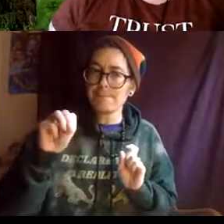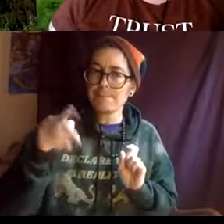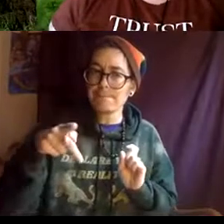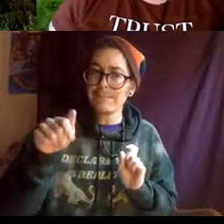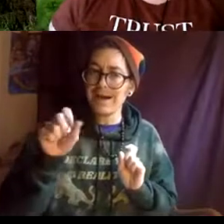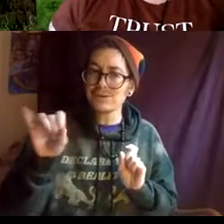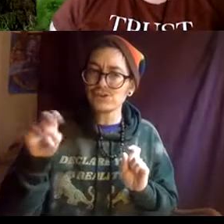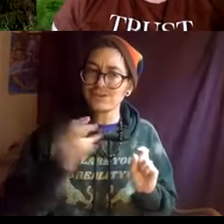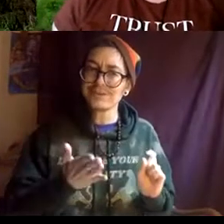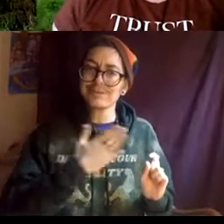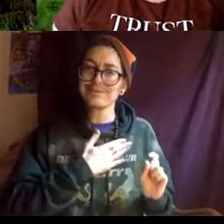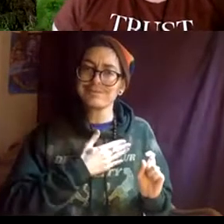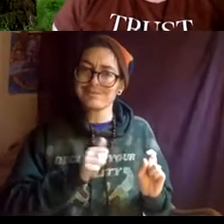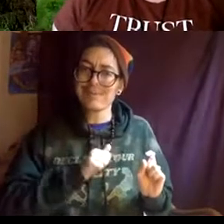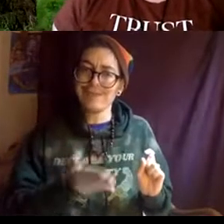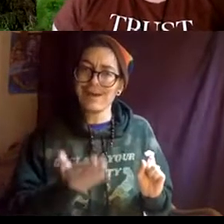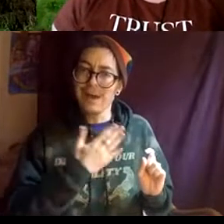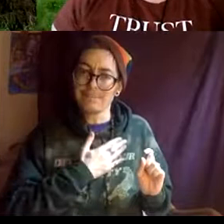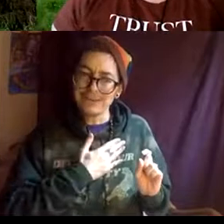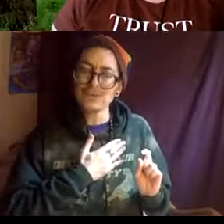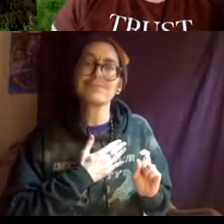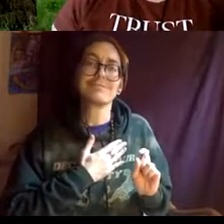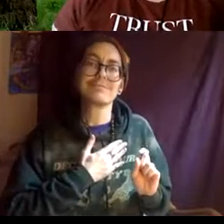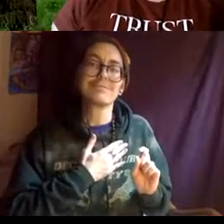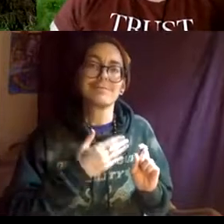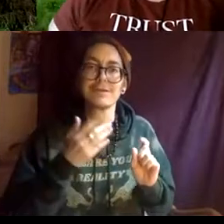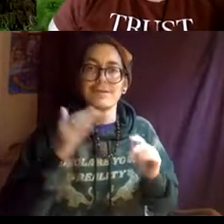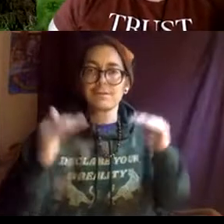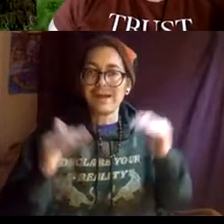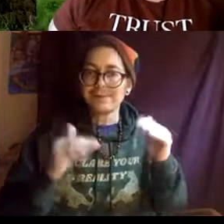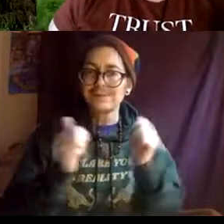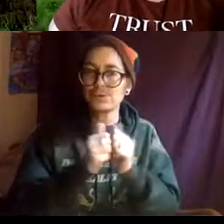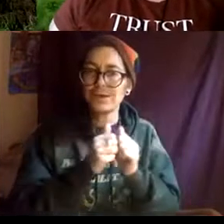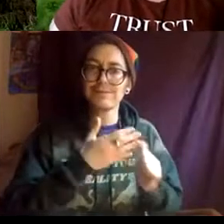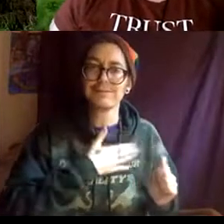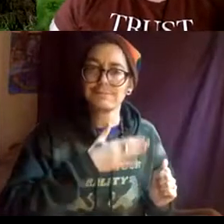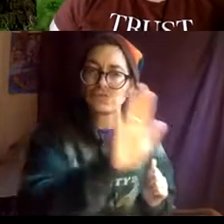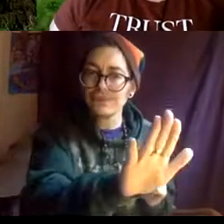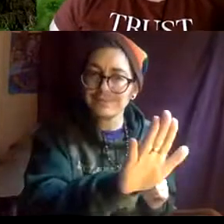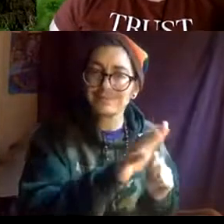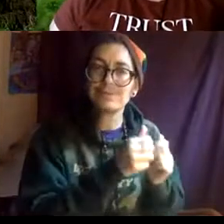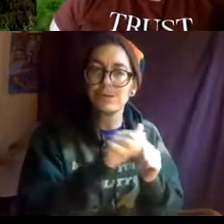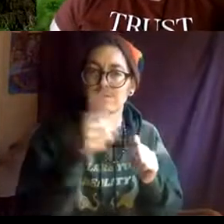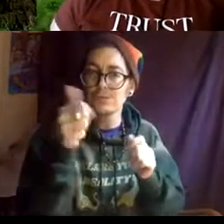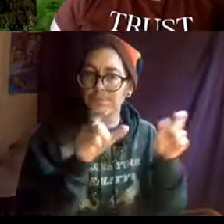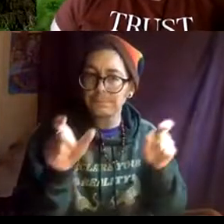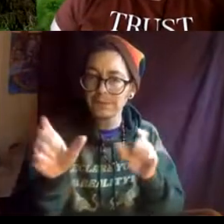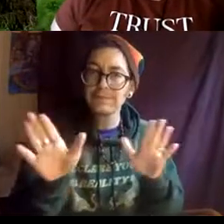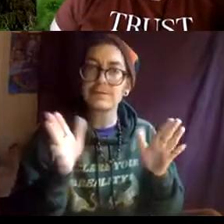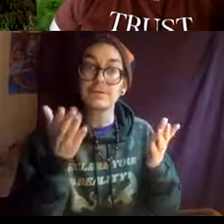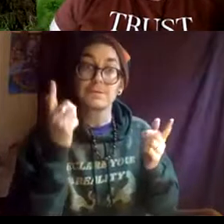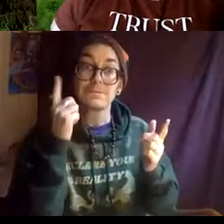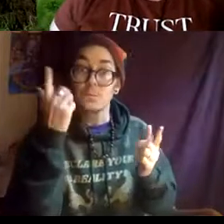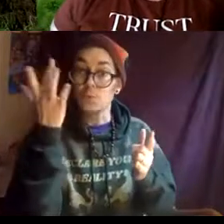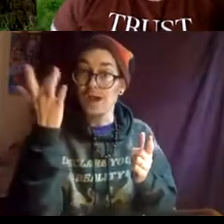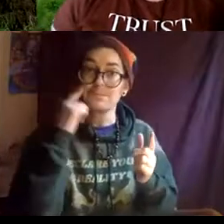do, where you want to grow, I think it's having grace and compassion for yourself, balanced with the compassion that you